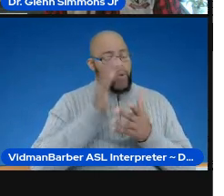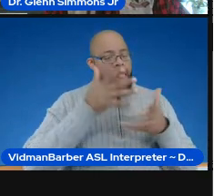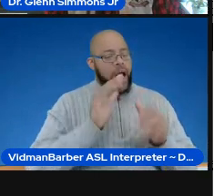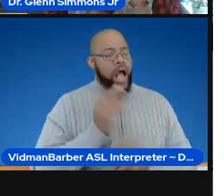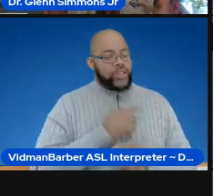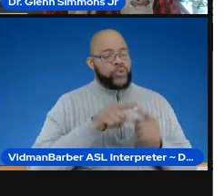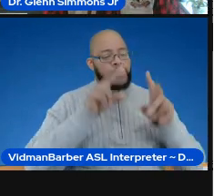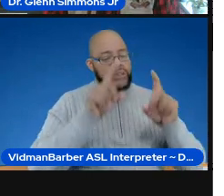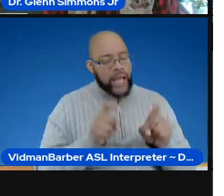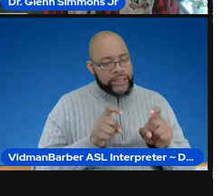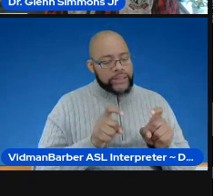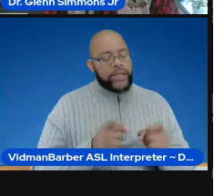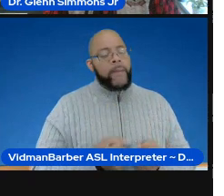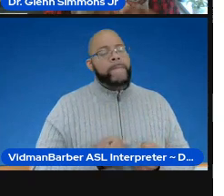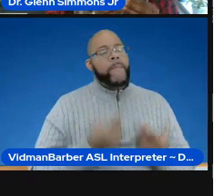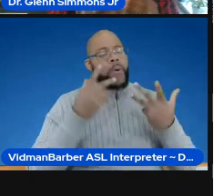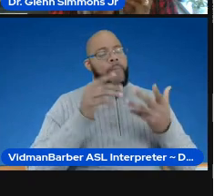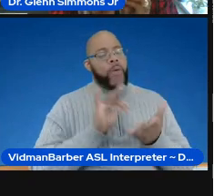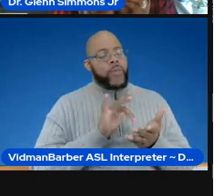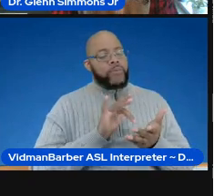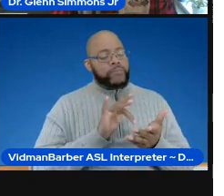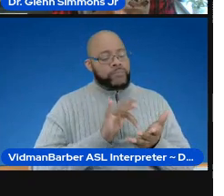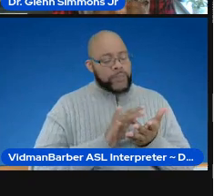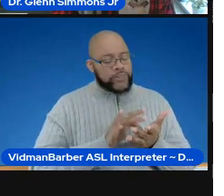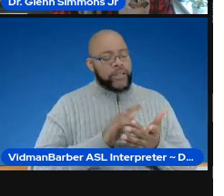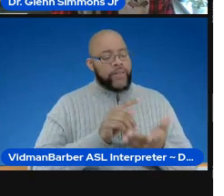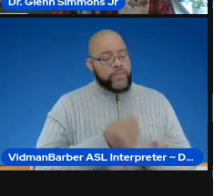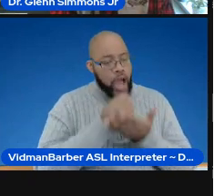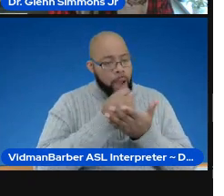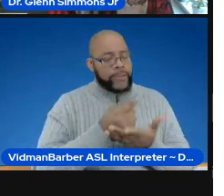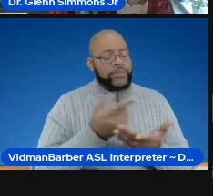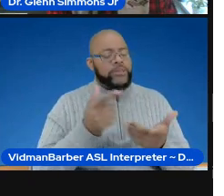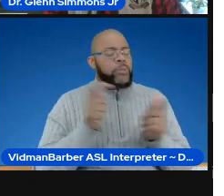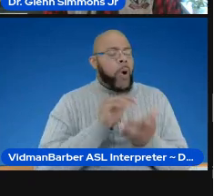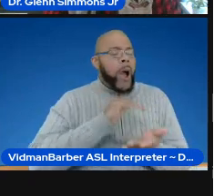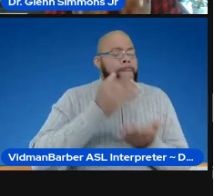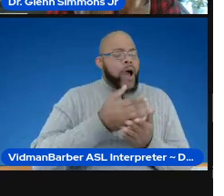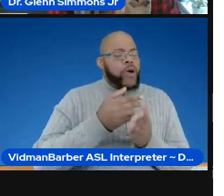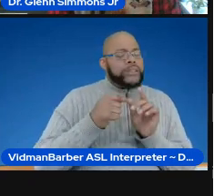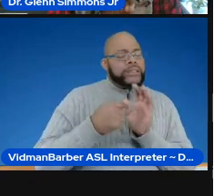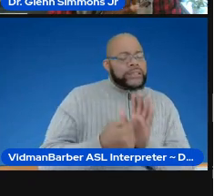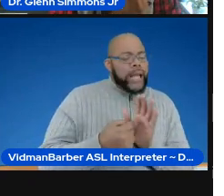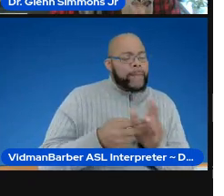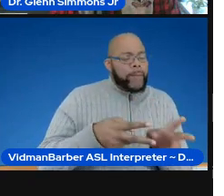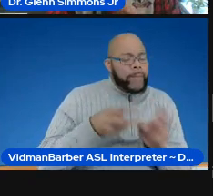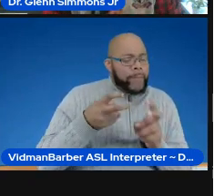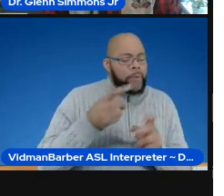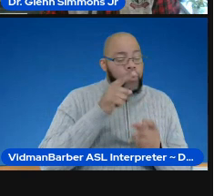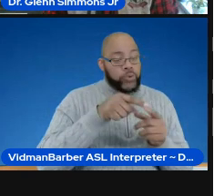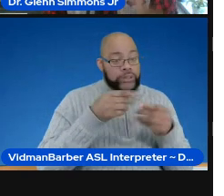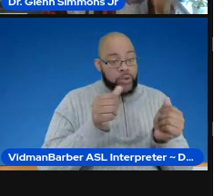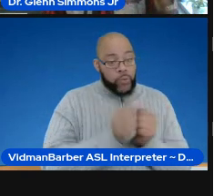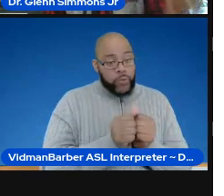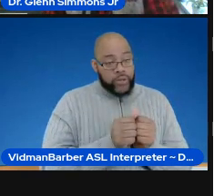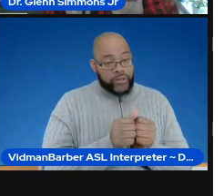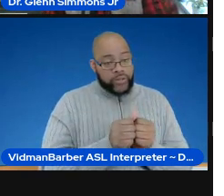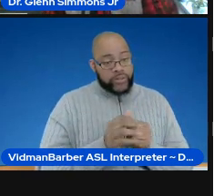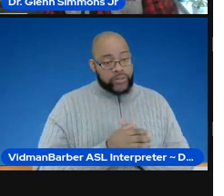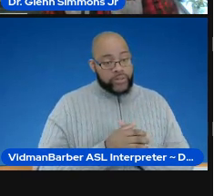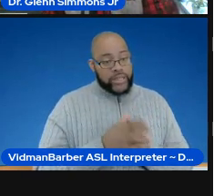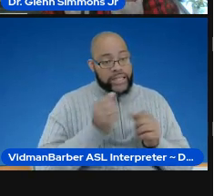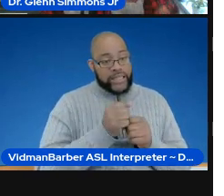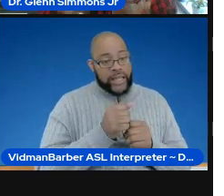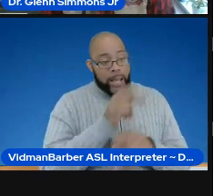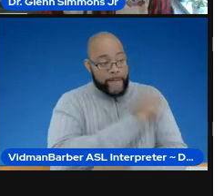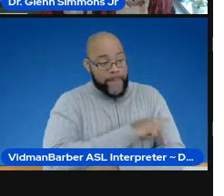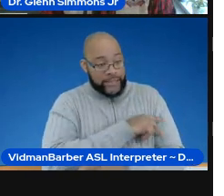test multiple therapies on relatively small amounts of sample. Because again, when you're dealing with getting a hold of